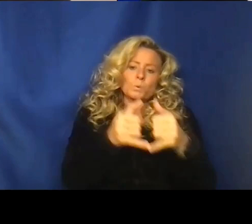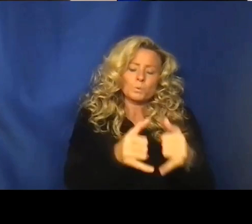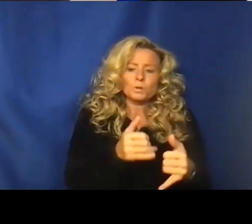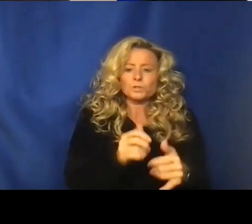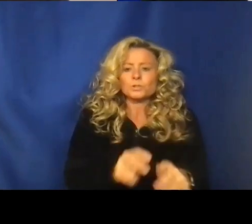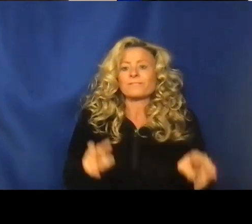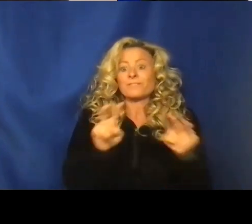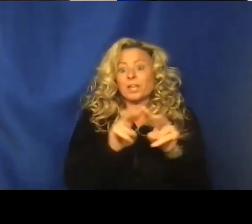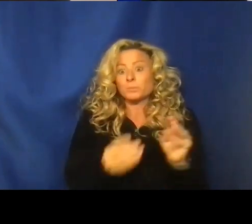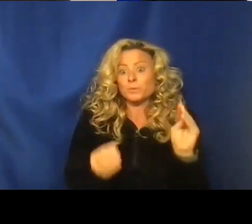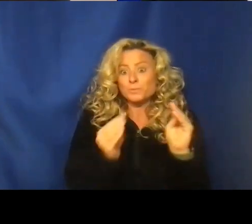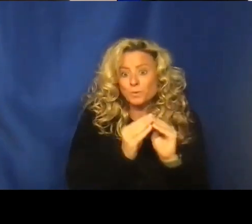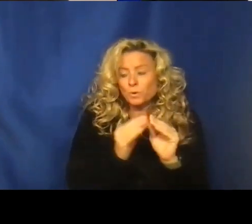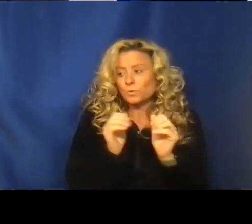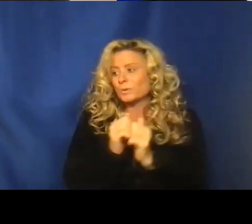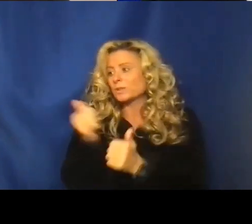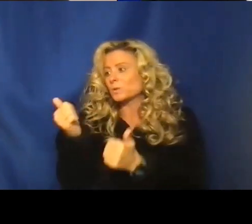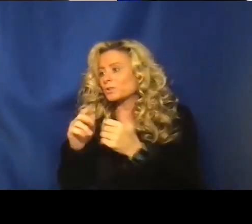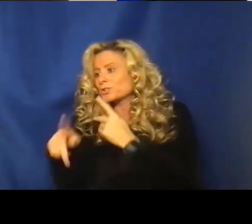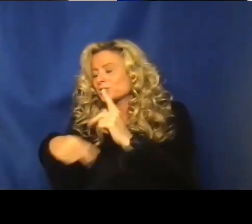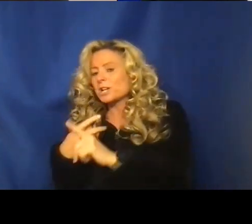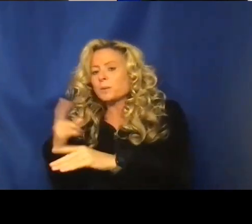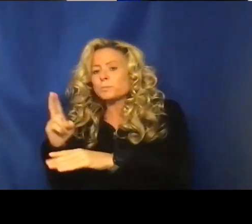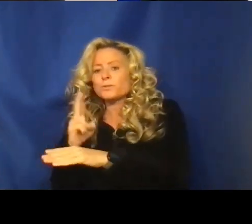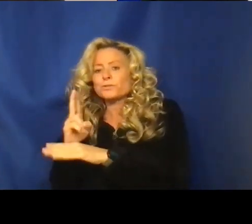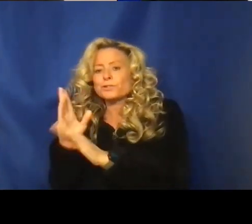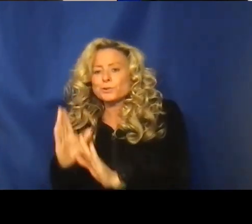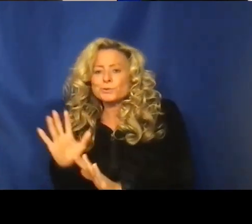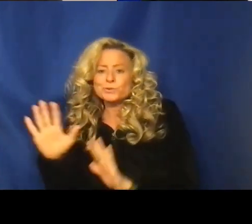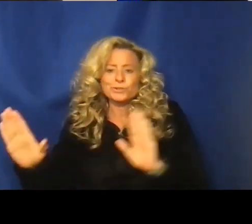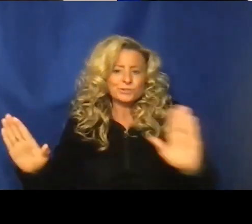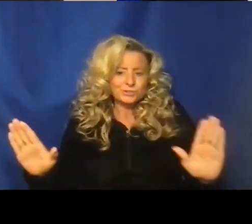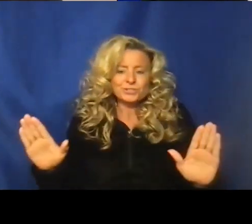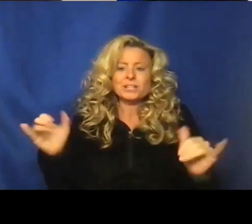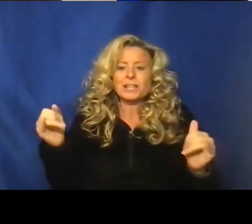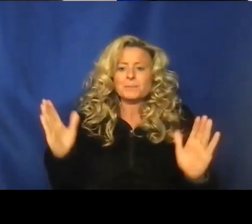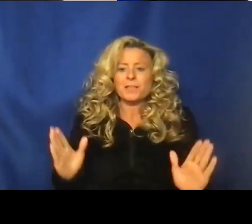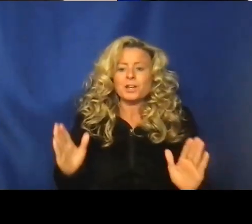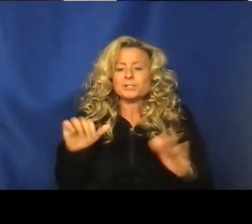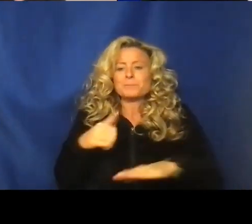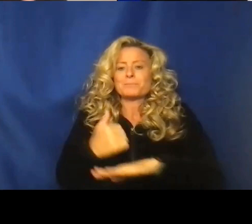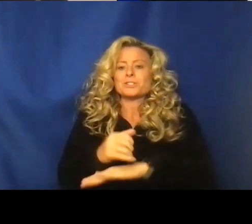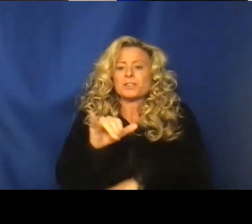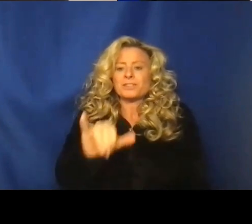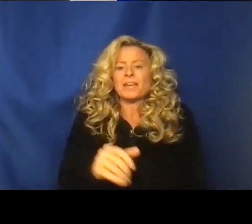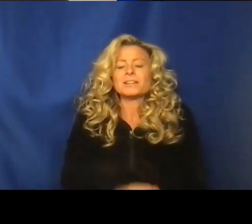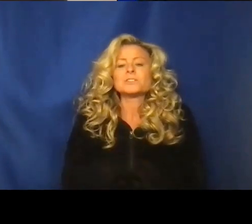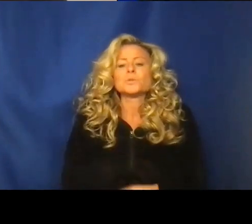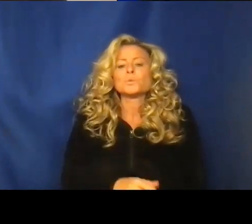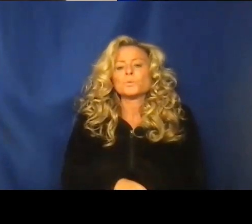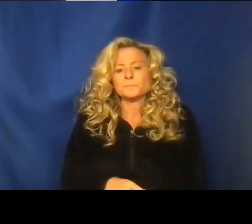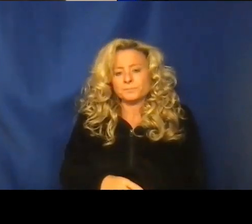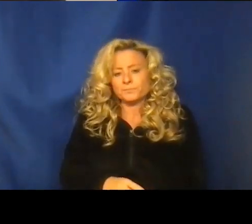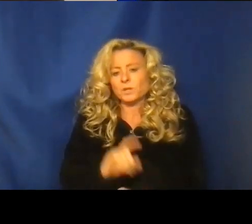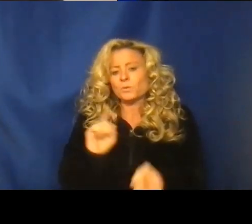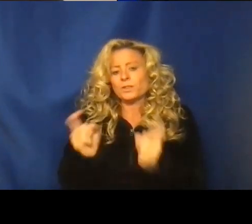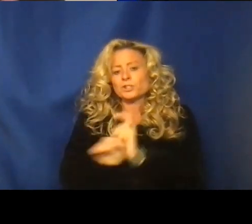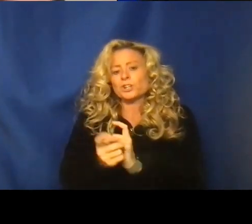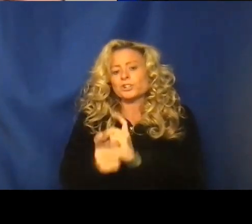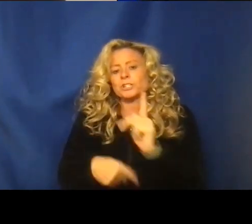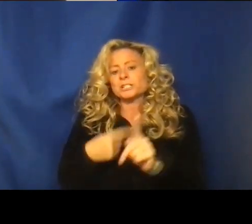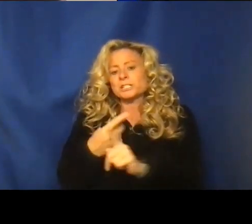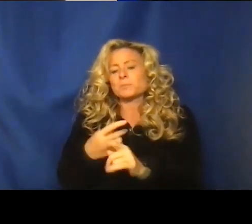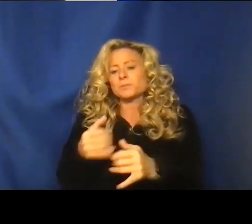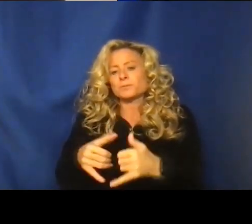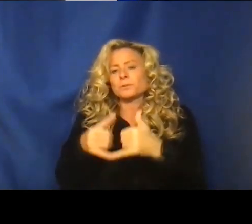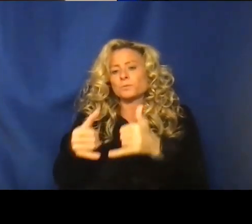more valuable to what type of users and what type of players. And then based on that, we can change the types of rewards we're giving. We